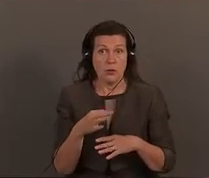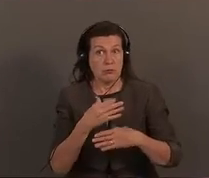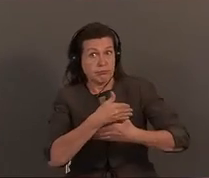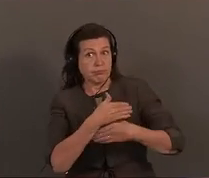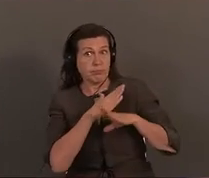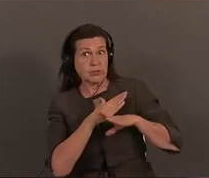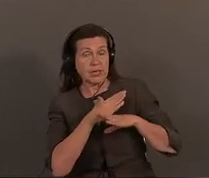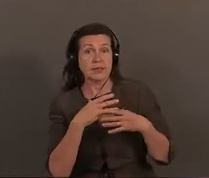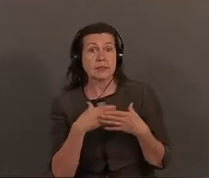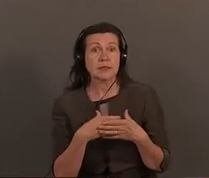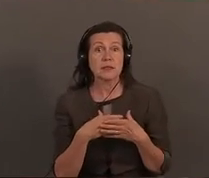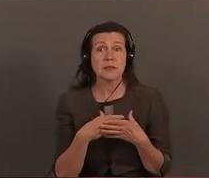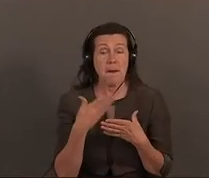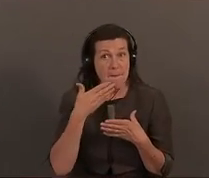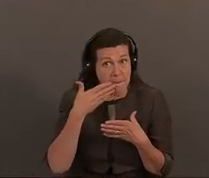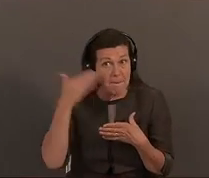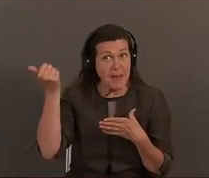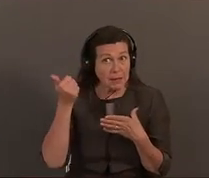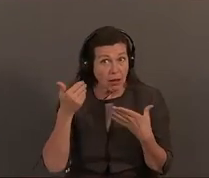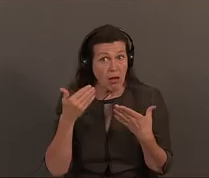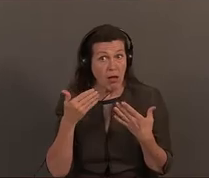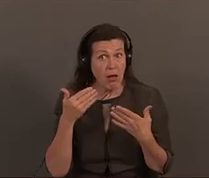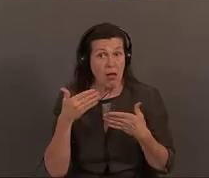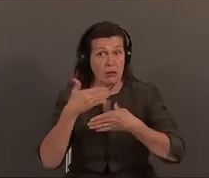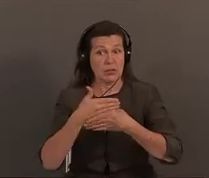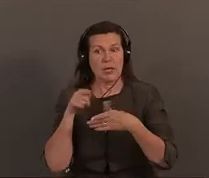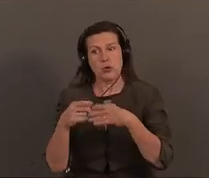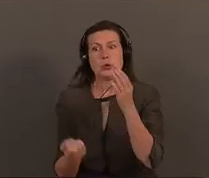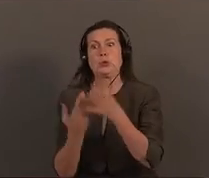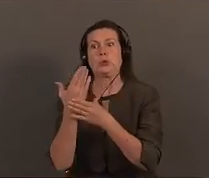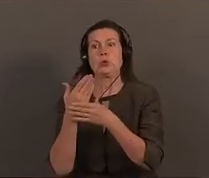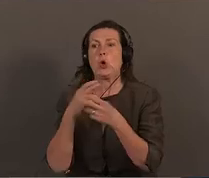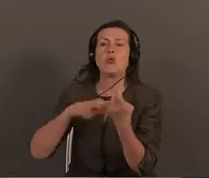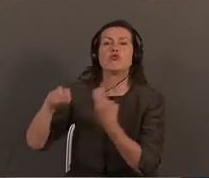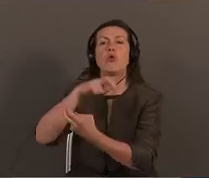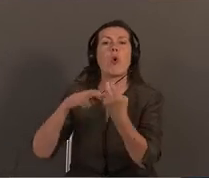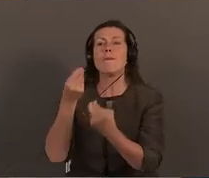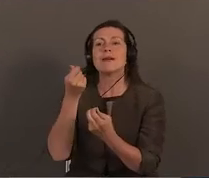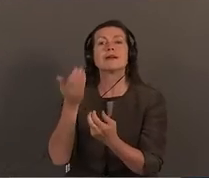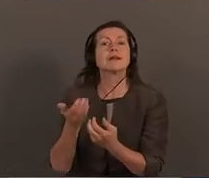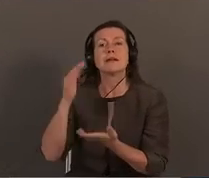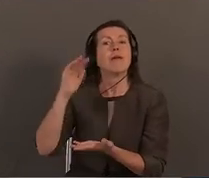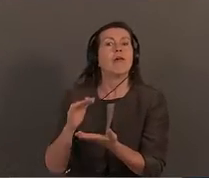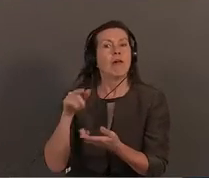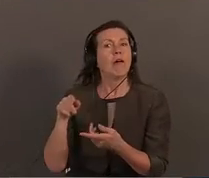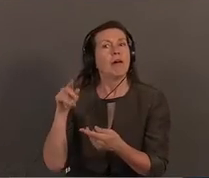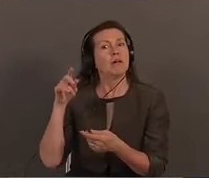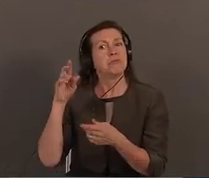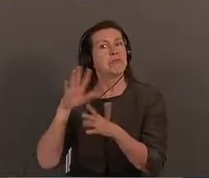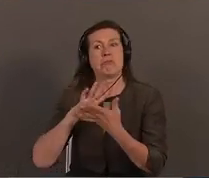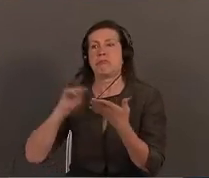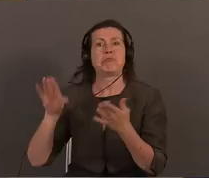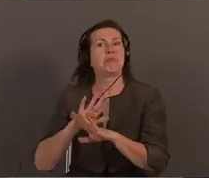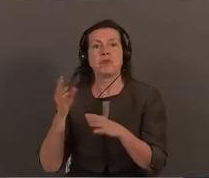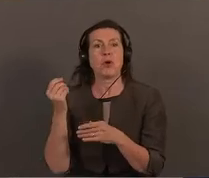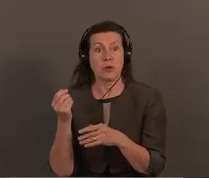protected thanks to these new roaming rules, in your view? Right. Well, first of all, I would like to say it's a pleasure and an